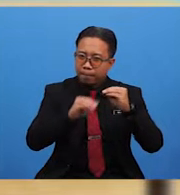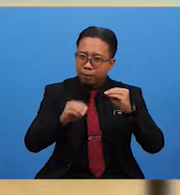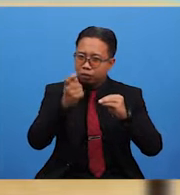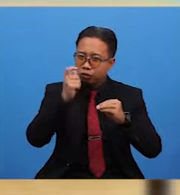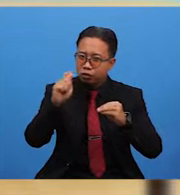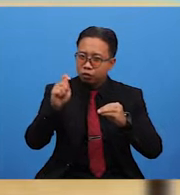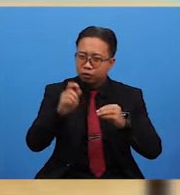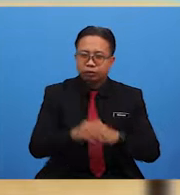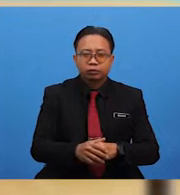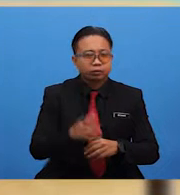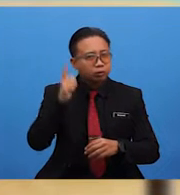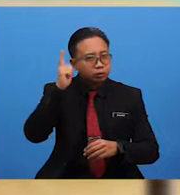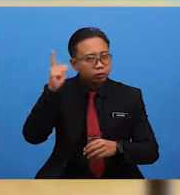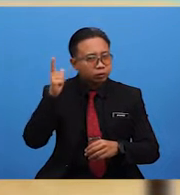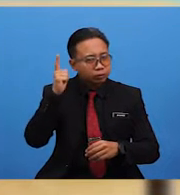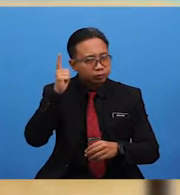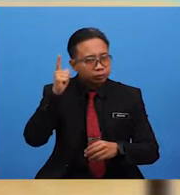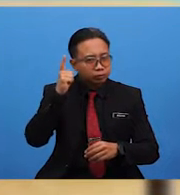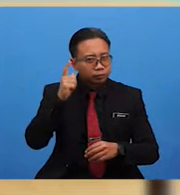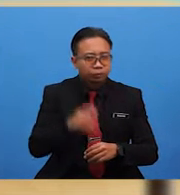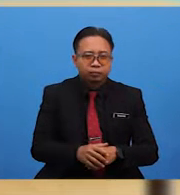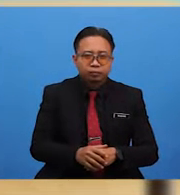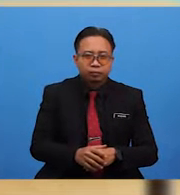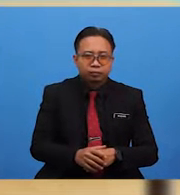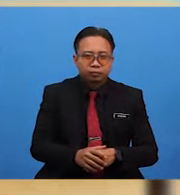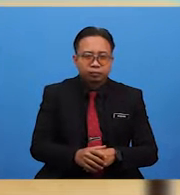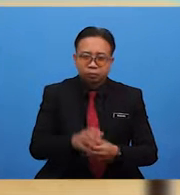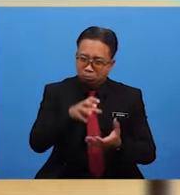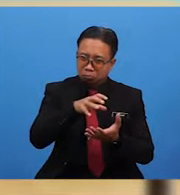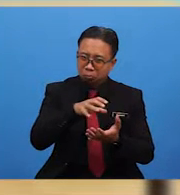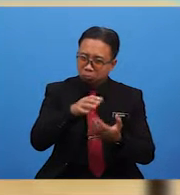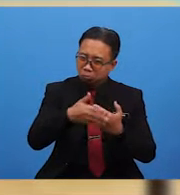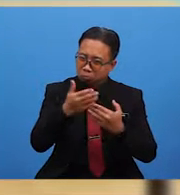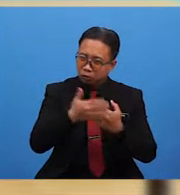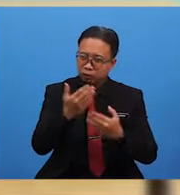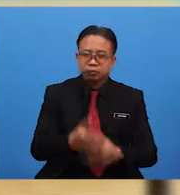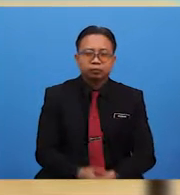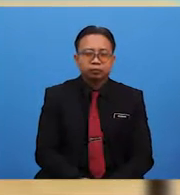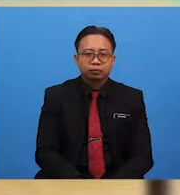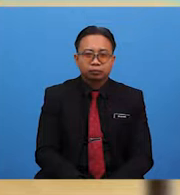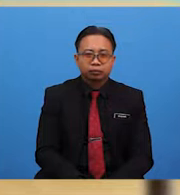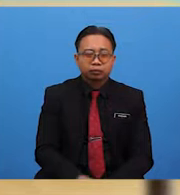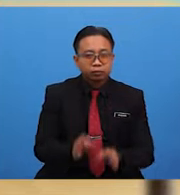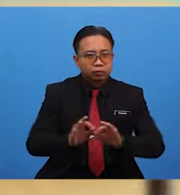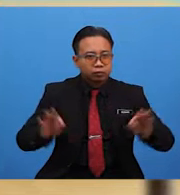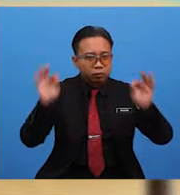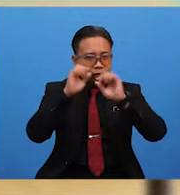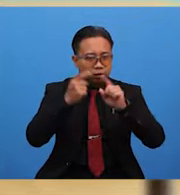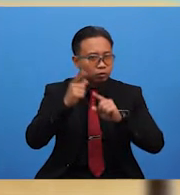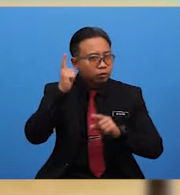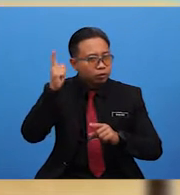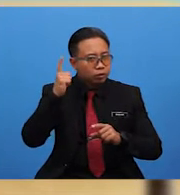the clauses as you listen. That sounds like a piece of cake, right? It is very important to